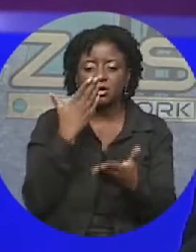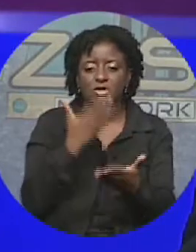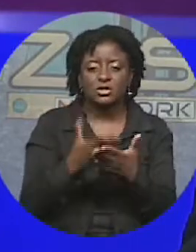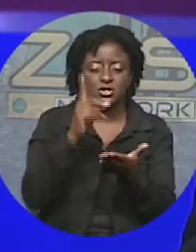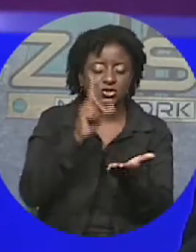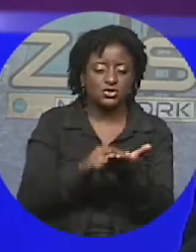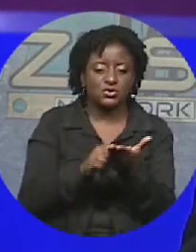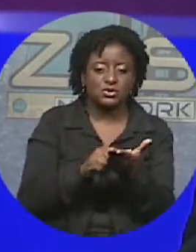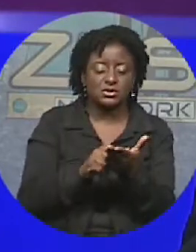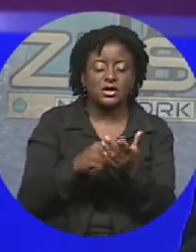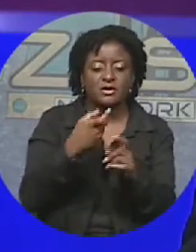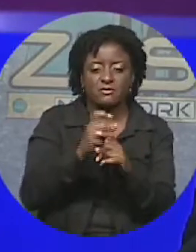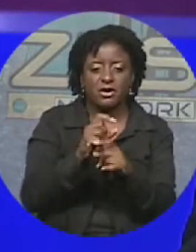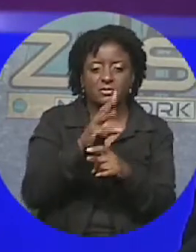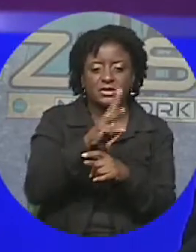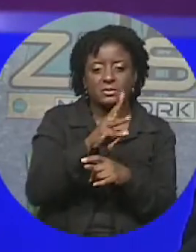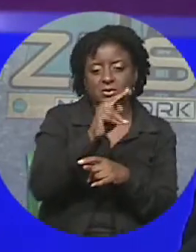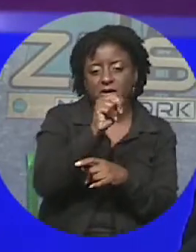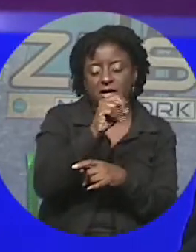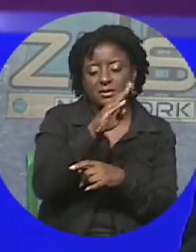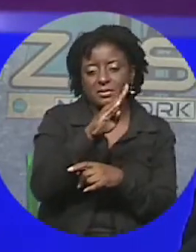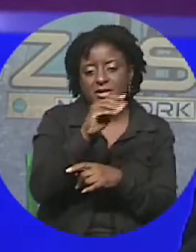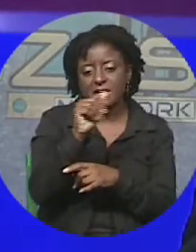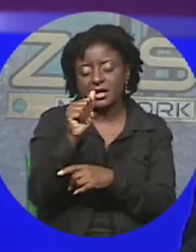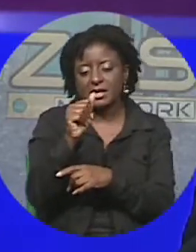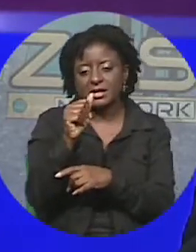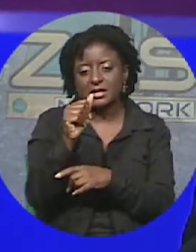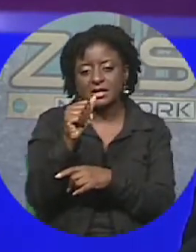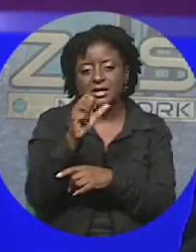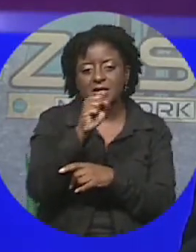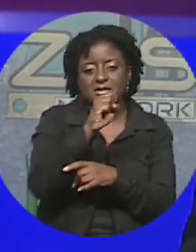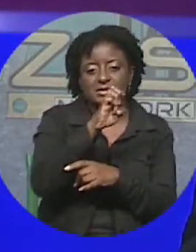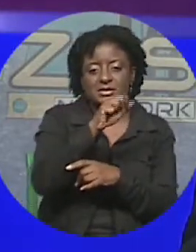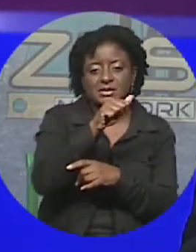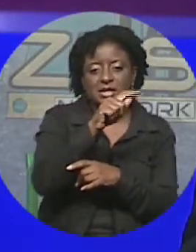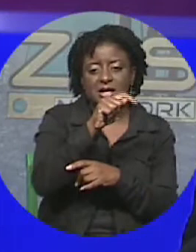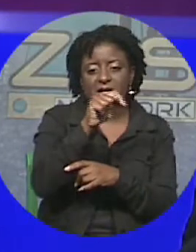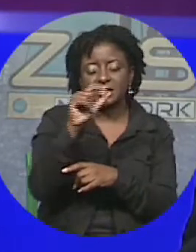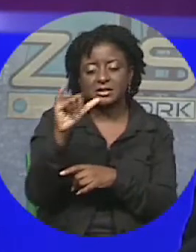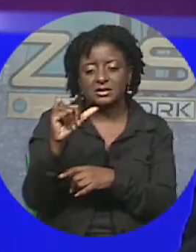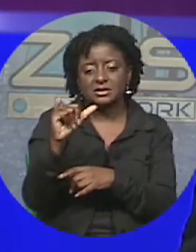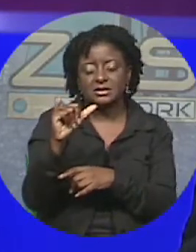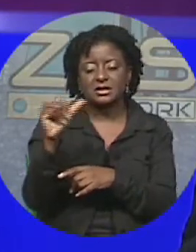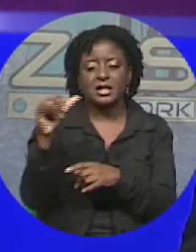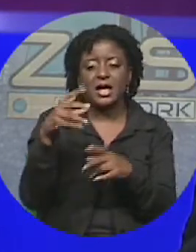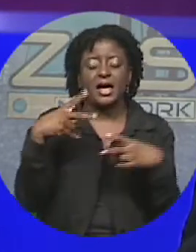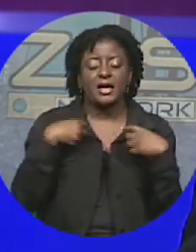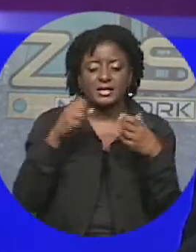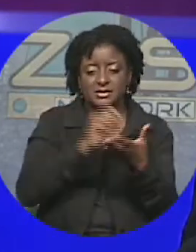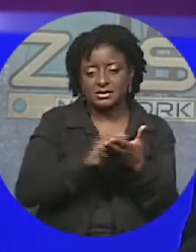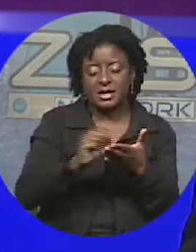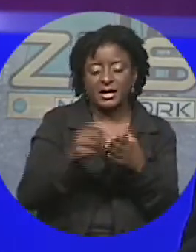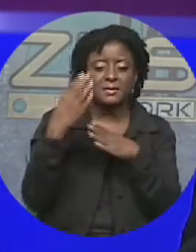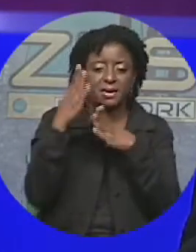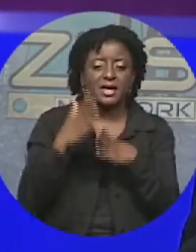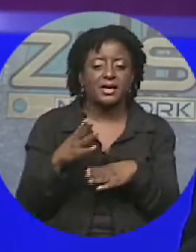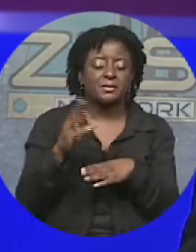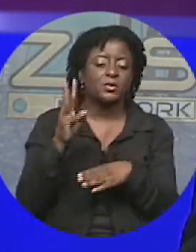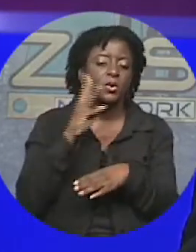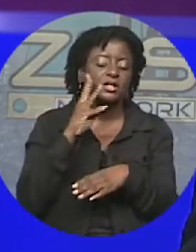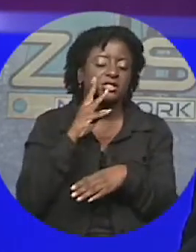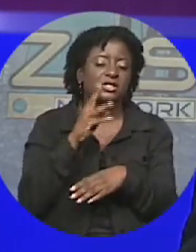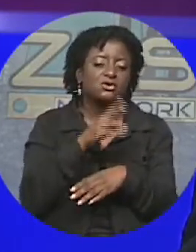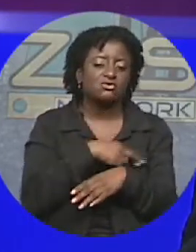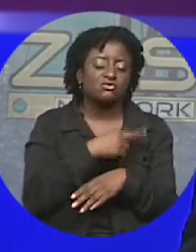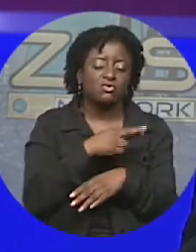from the WNBA. The Seattle Storm have signed Bahamian Waltia Roll to a 7-day contract. Roll was waived by the